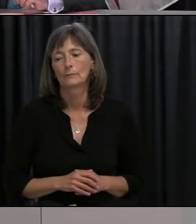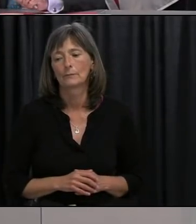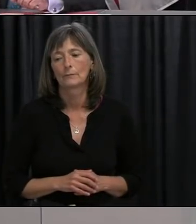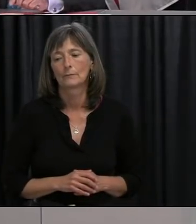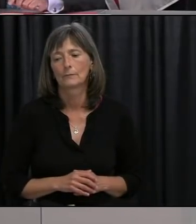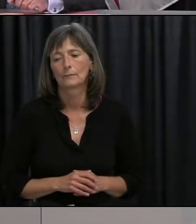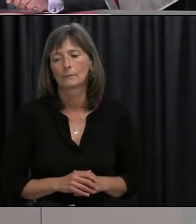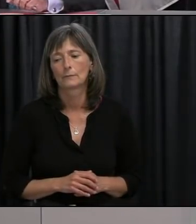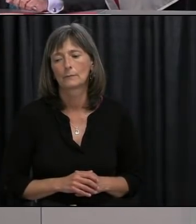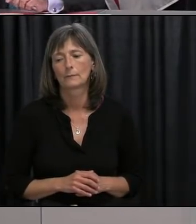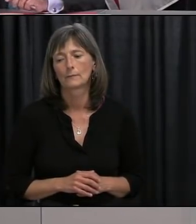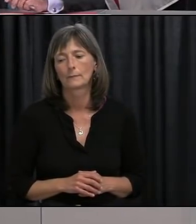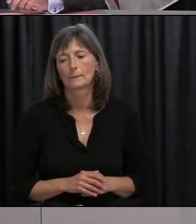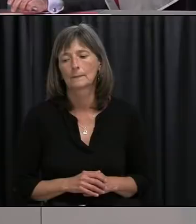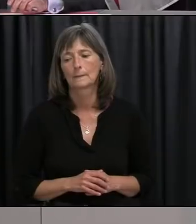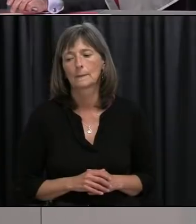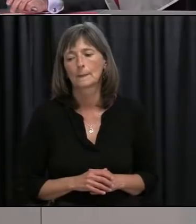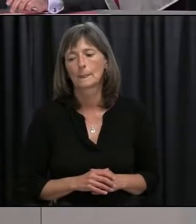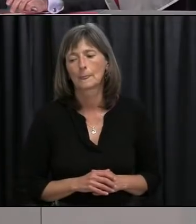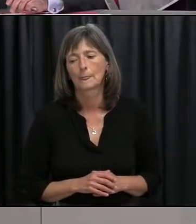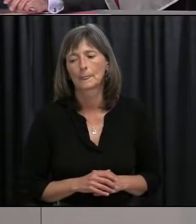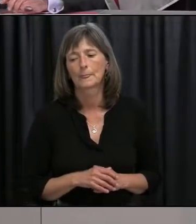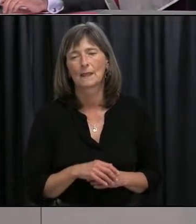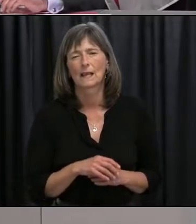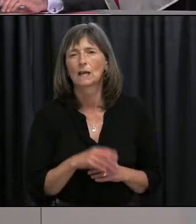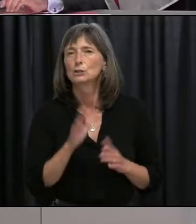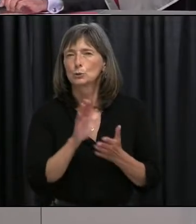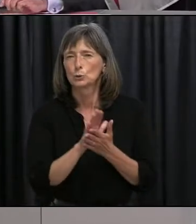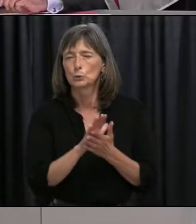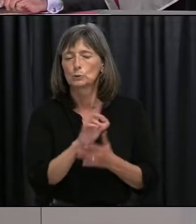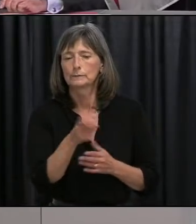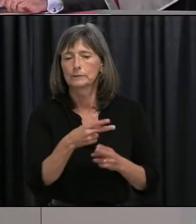Hi, I just wanted to get a quick question in about schools again.